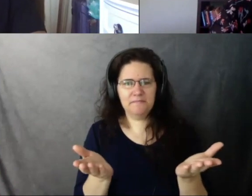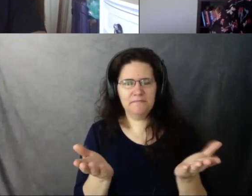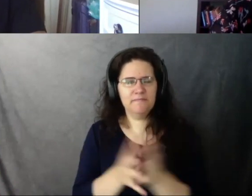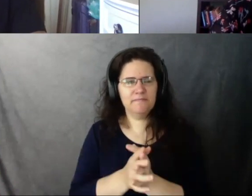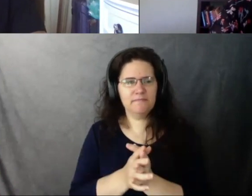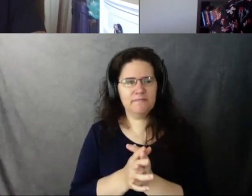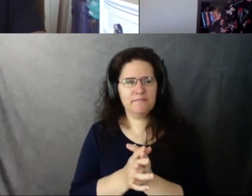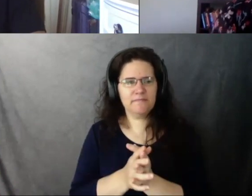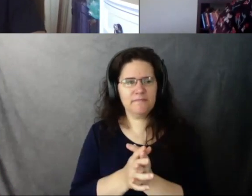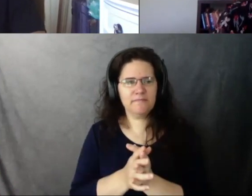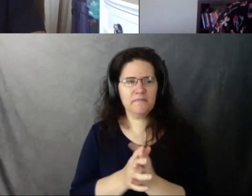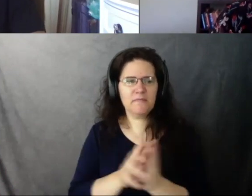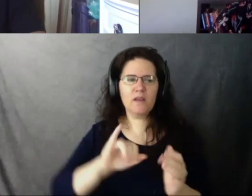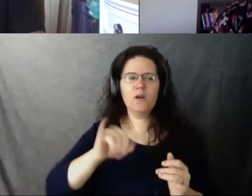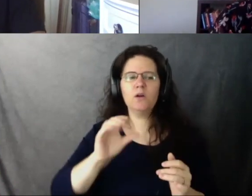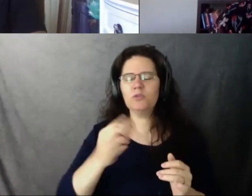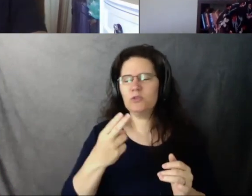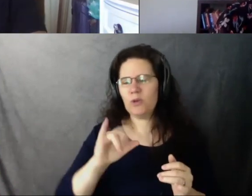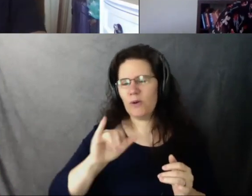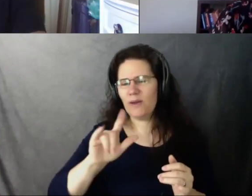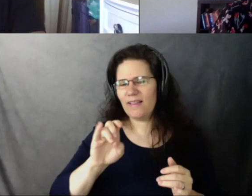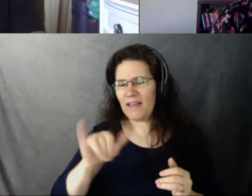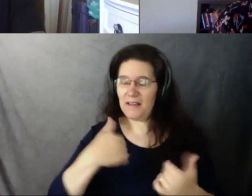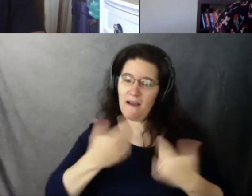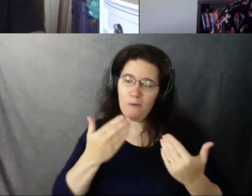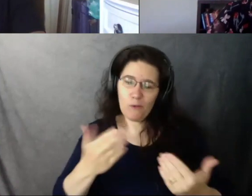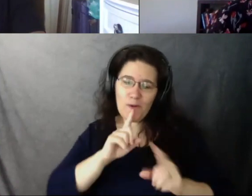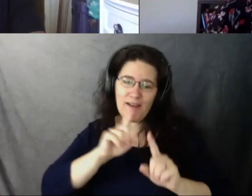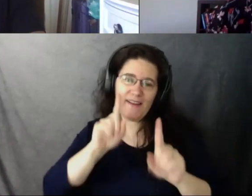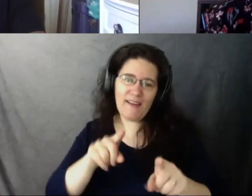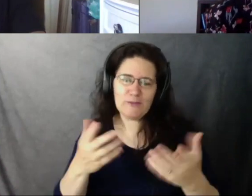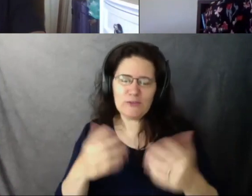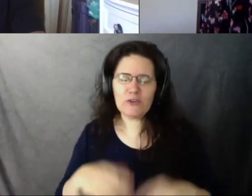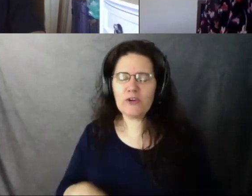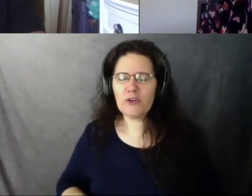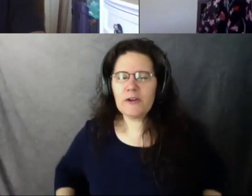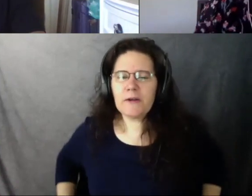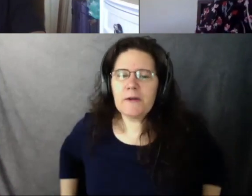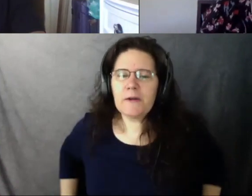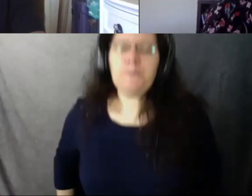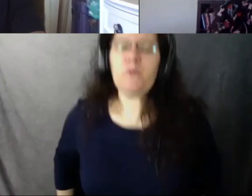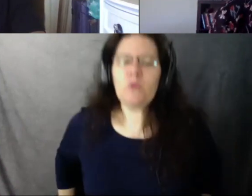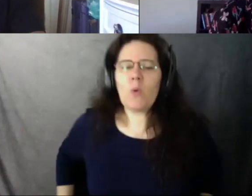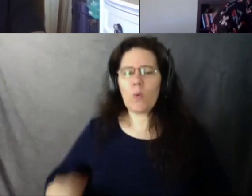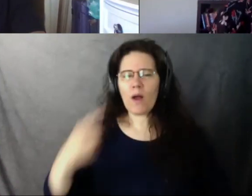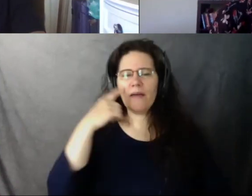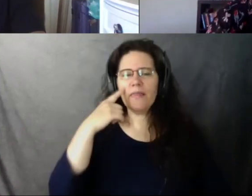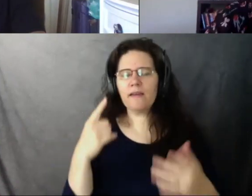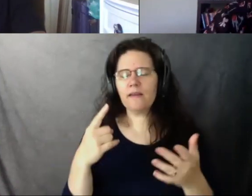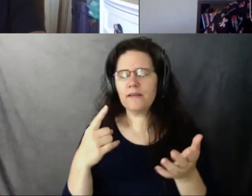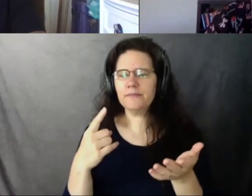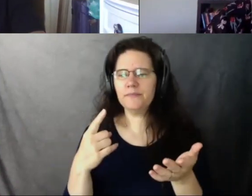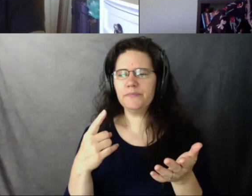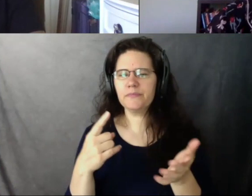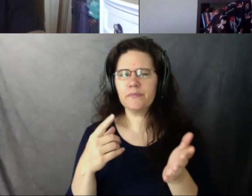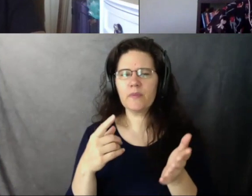I can get started. So I think a lot of the things that I mentioned during